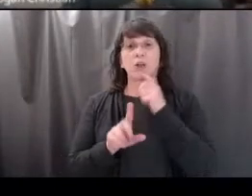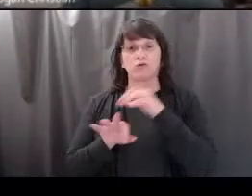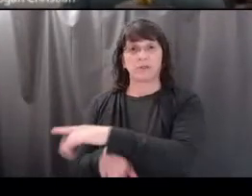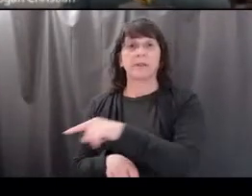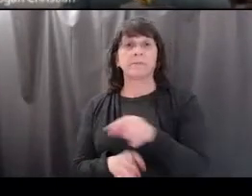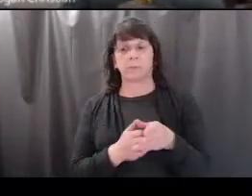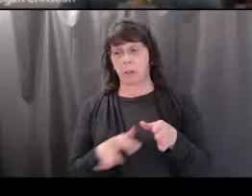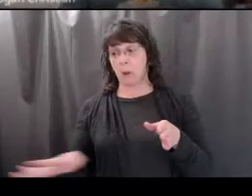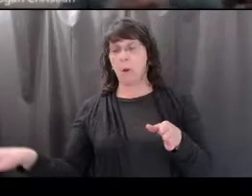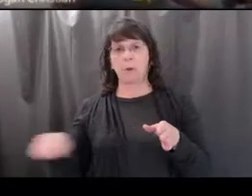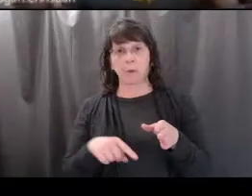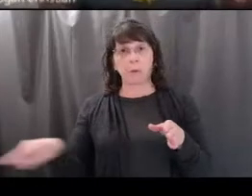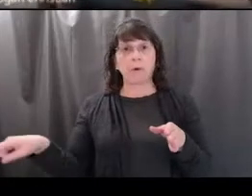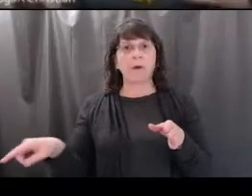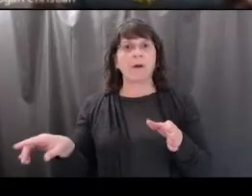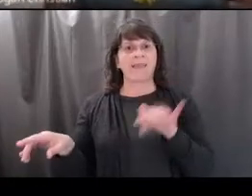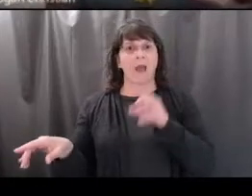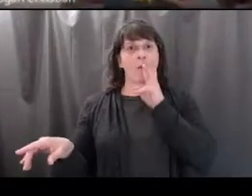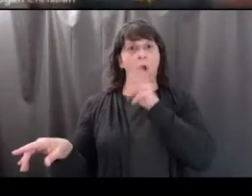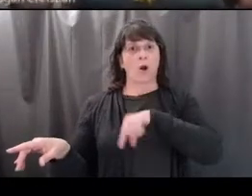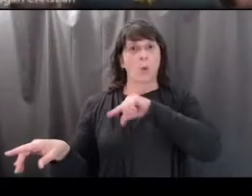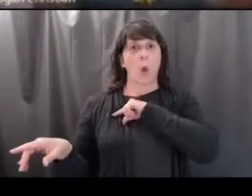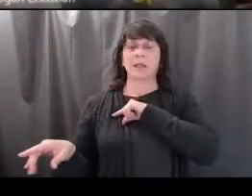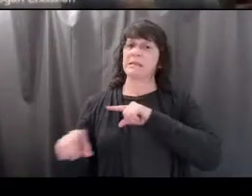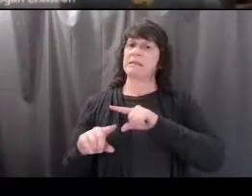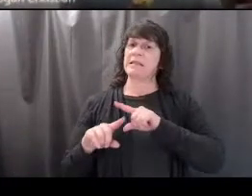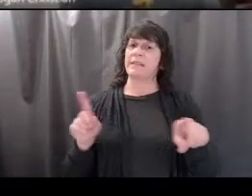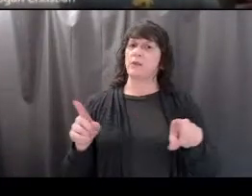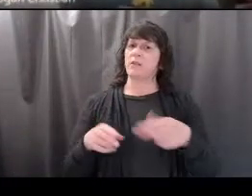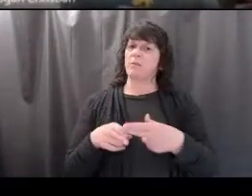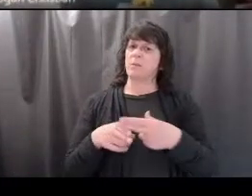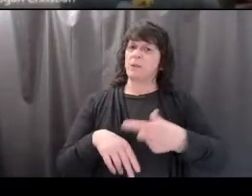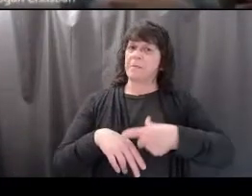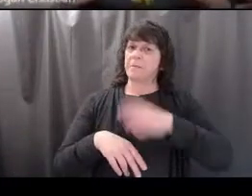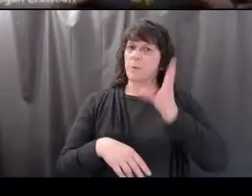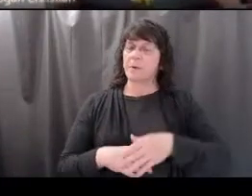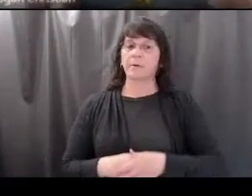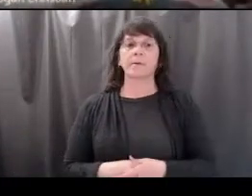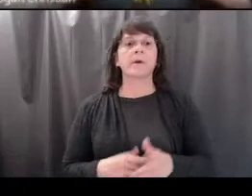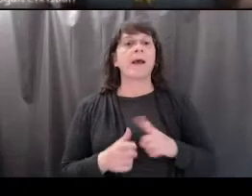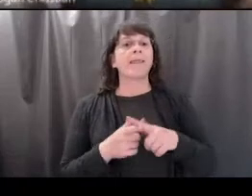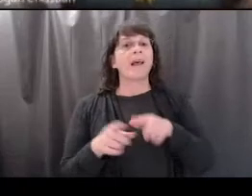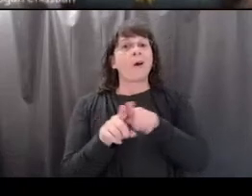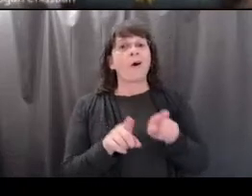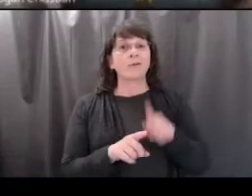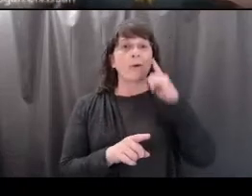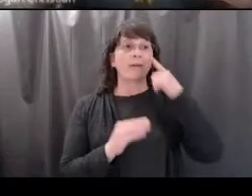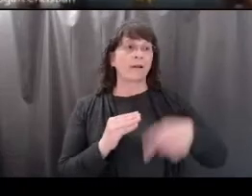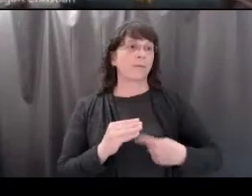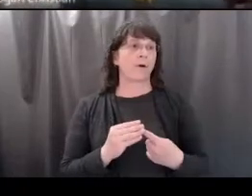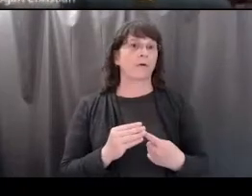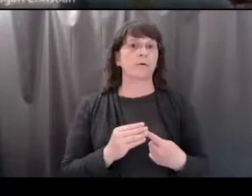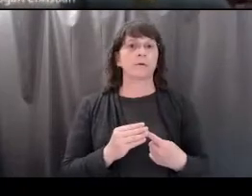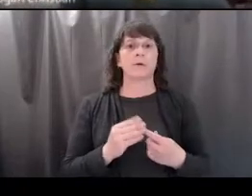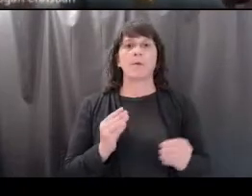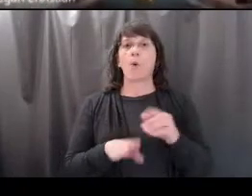have made the water quality different for just a short period of time. And then we also wanted you to think about some